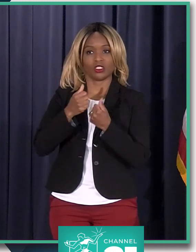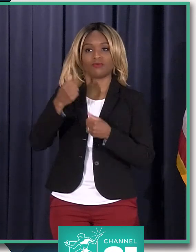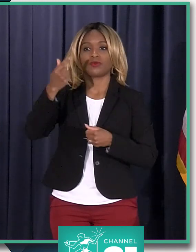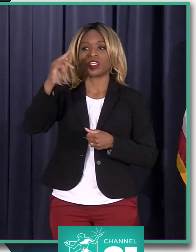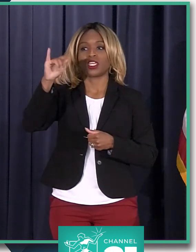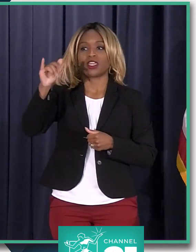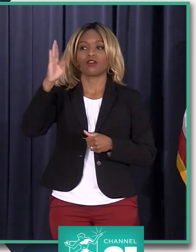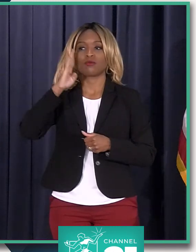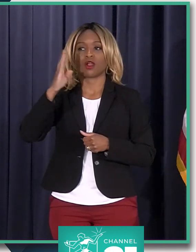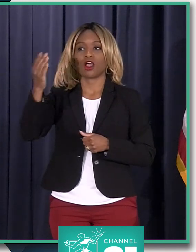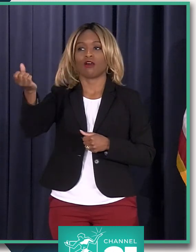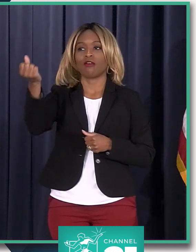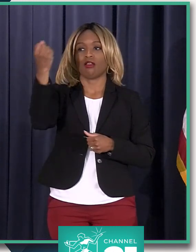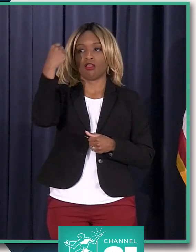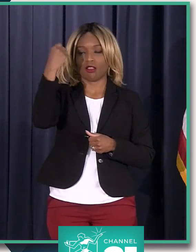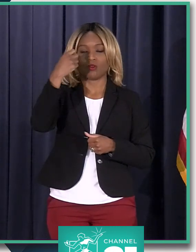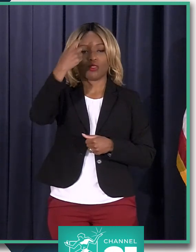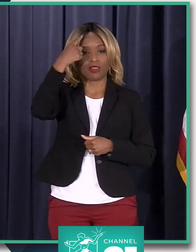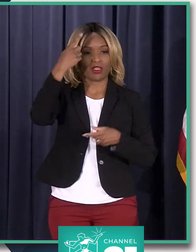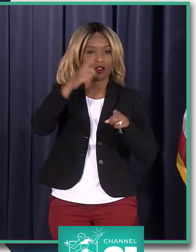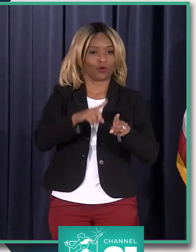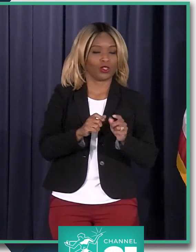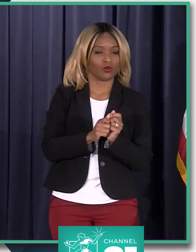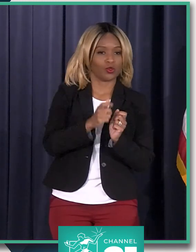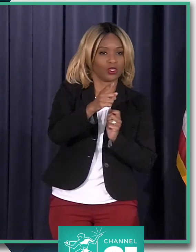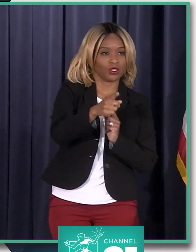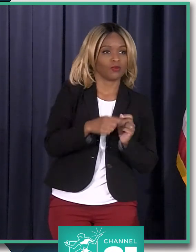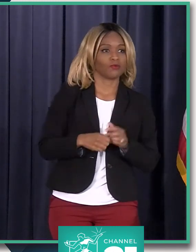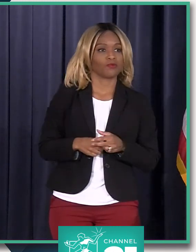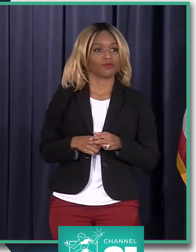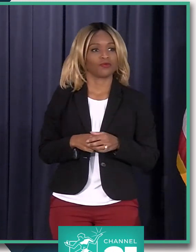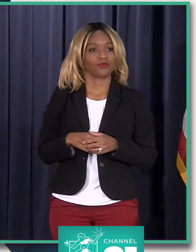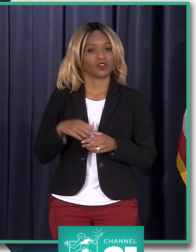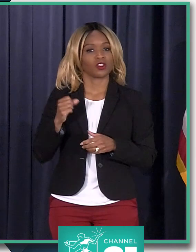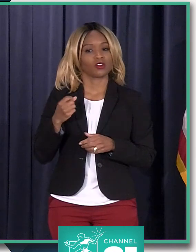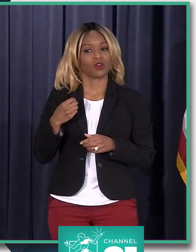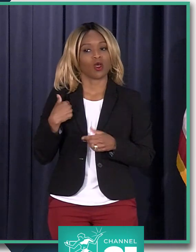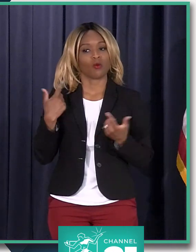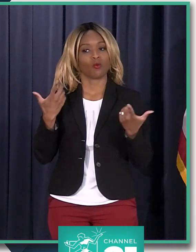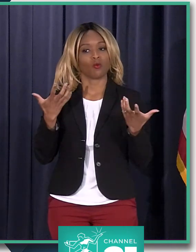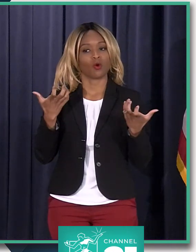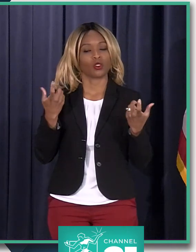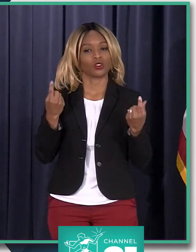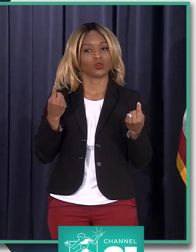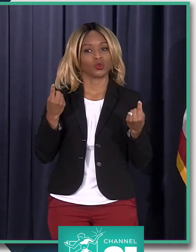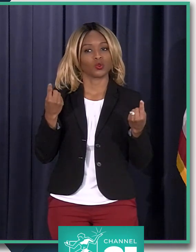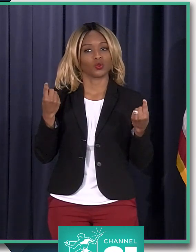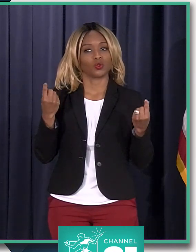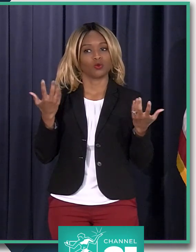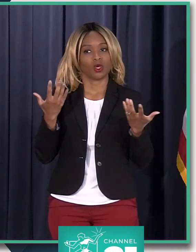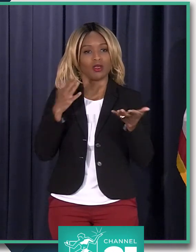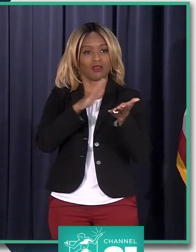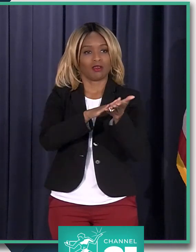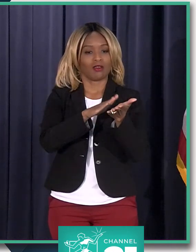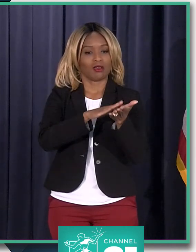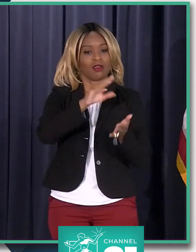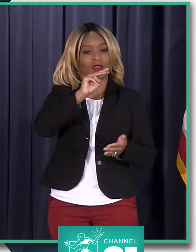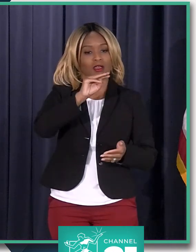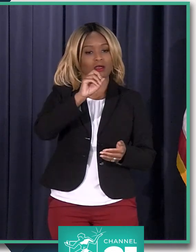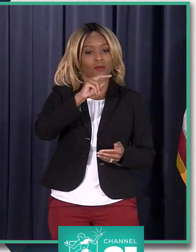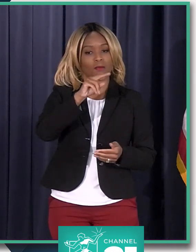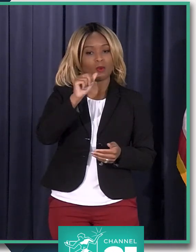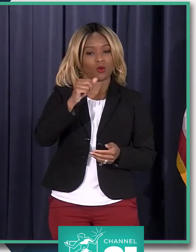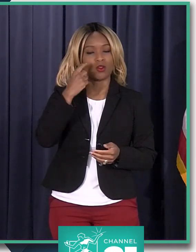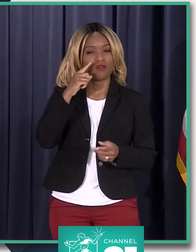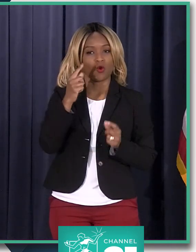with you. Yes. So what I want to do today is just commend Mona